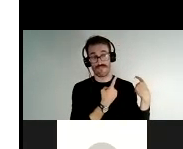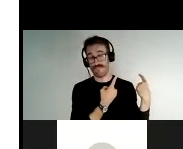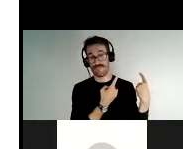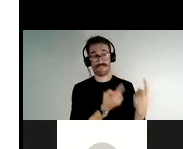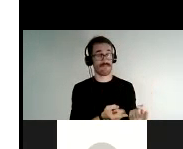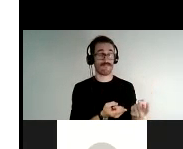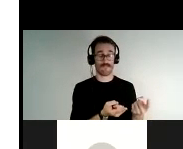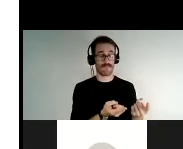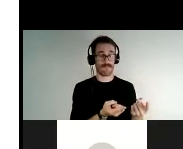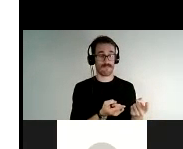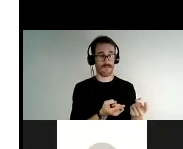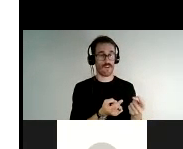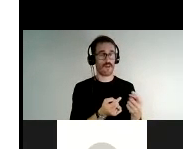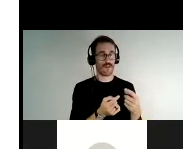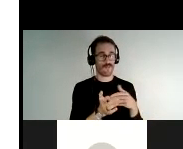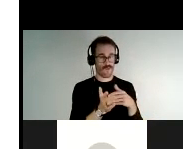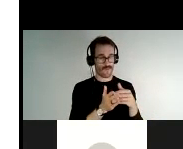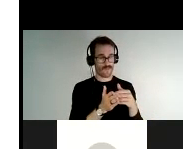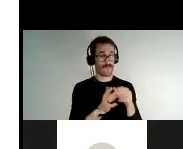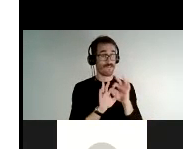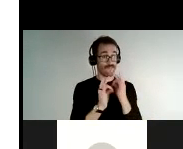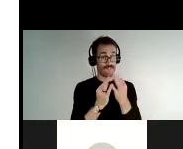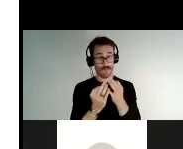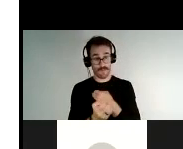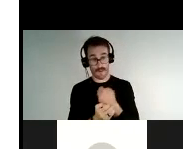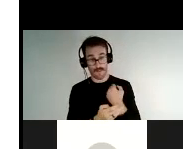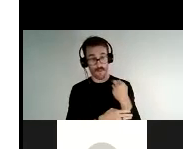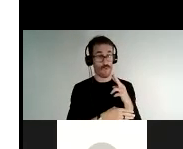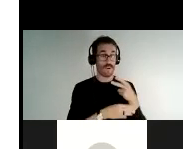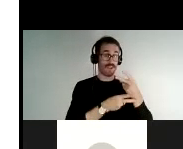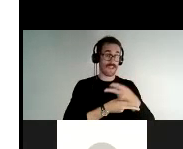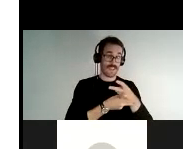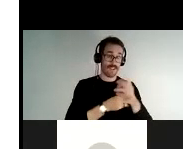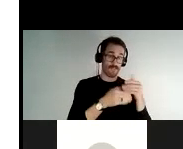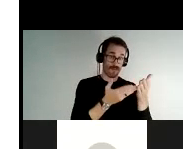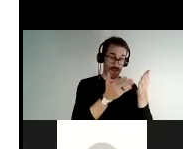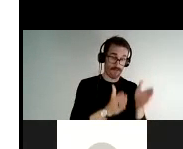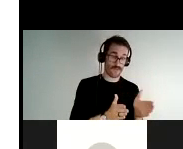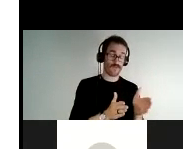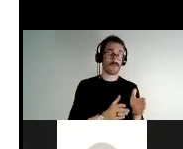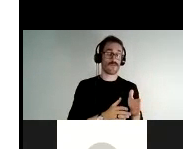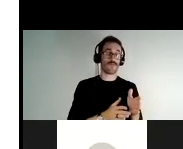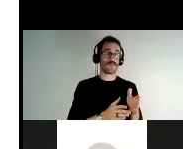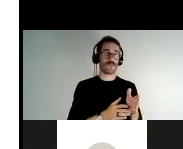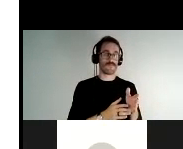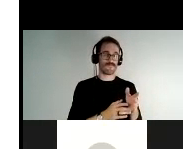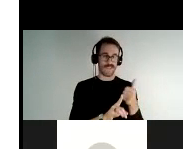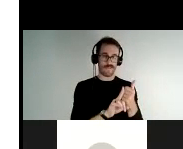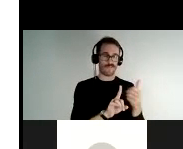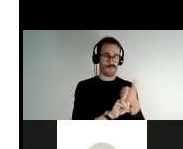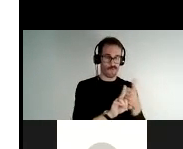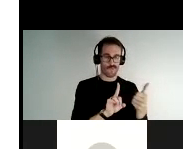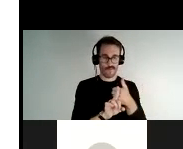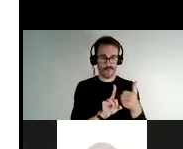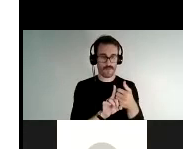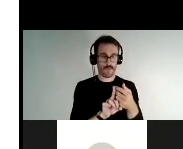often it's a caregiver or a family member that is the person doing the abusing. So often there isn't